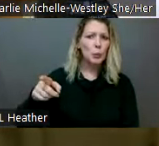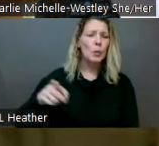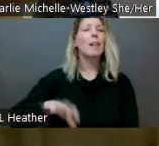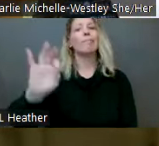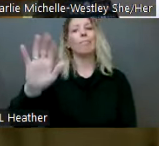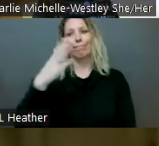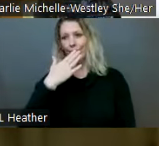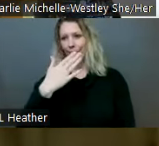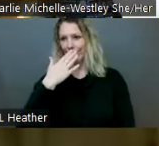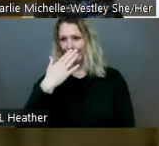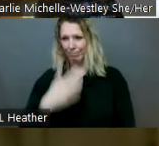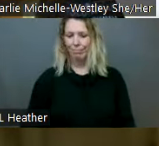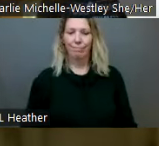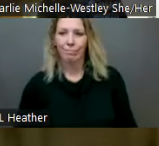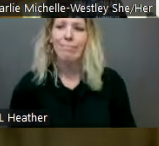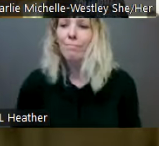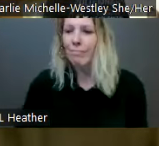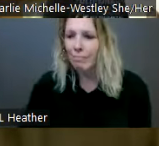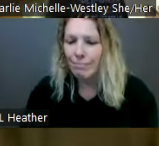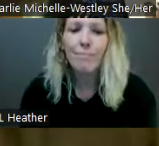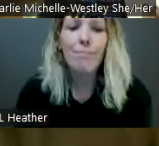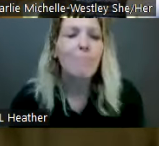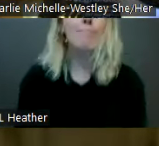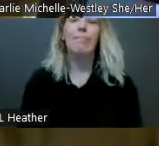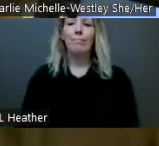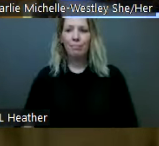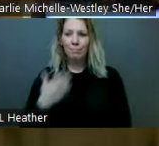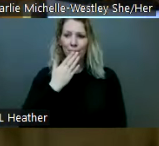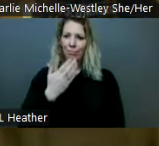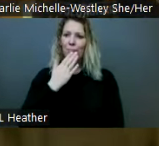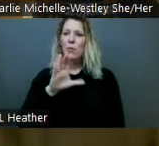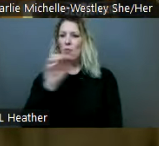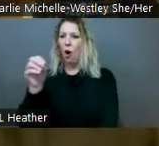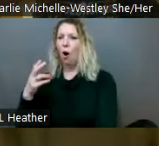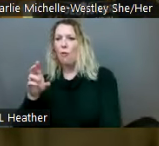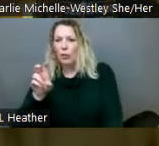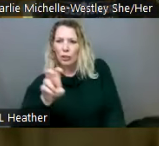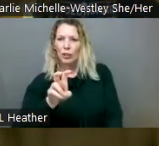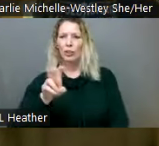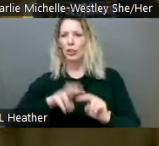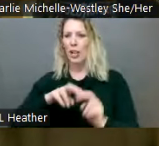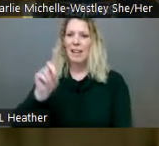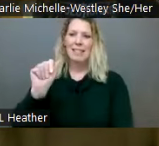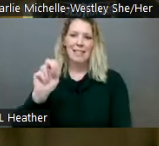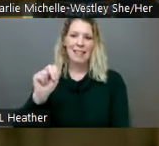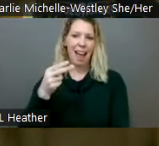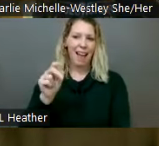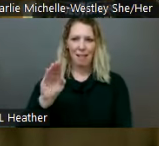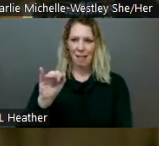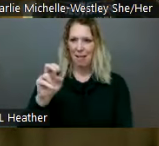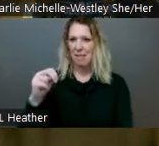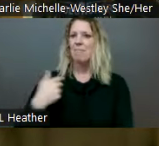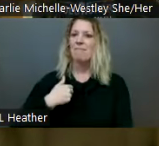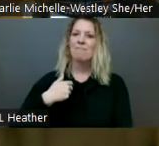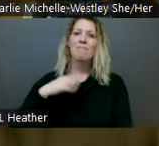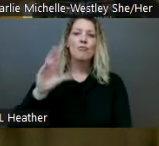Thank you. Thank you, Dan. Thank you, co-chair Dan Handelman. I'm Charlie Michelle Wesley, co-chair of